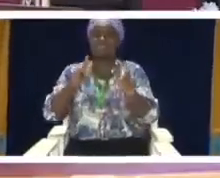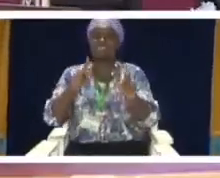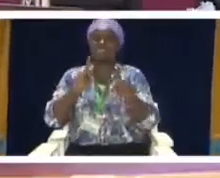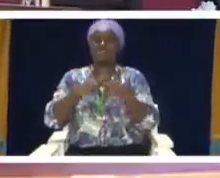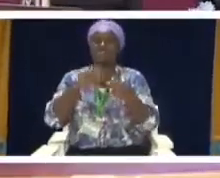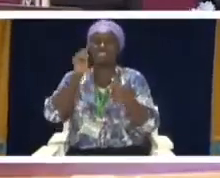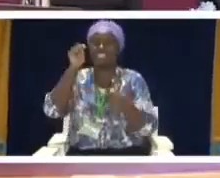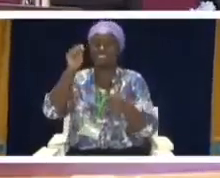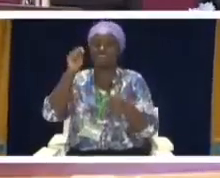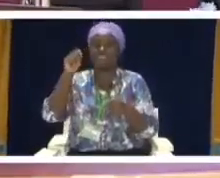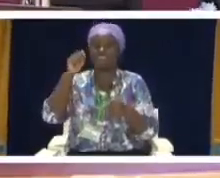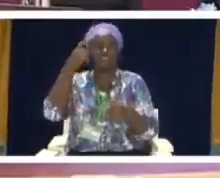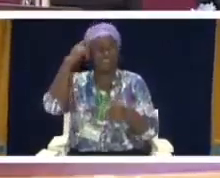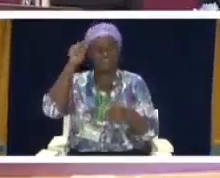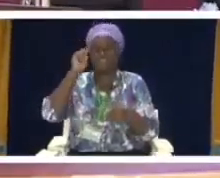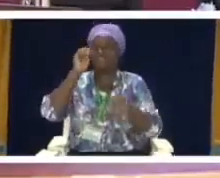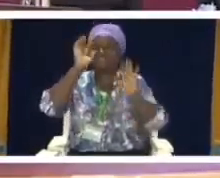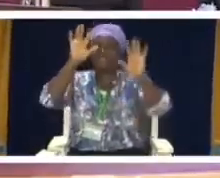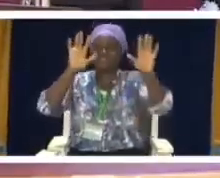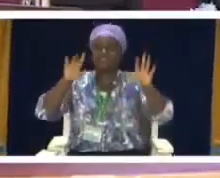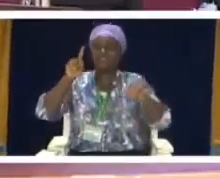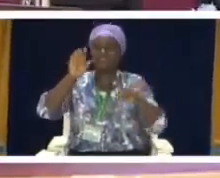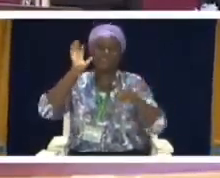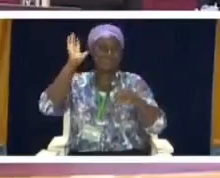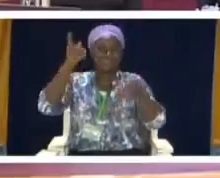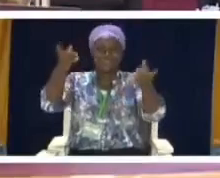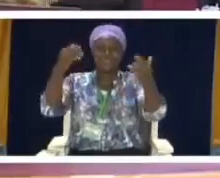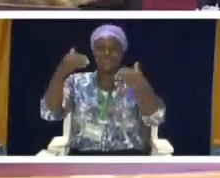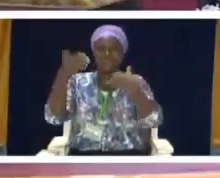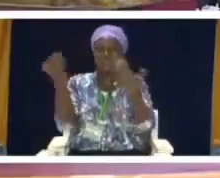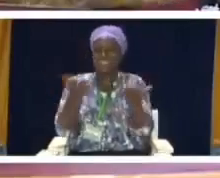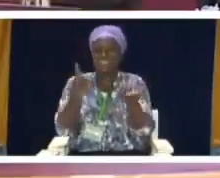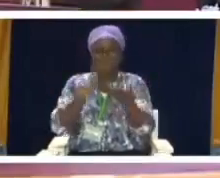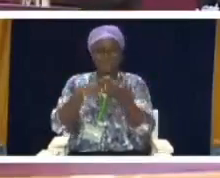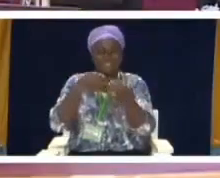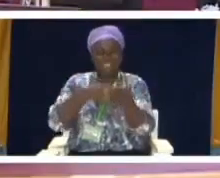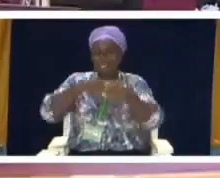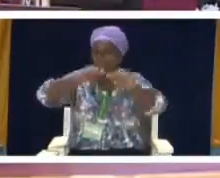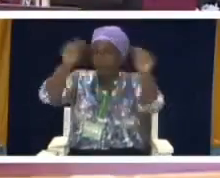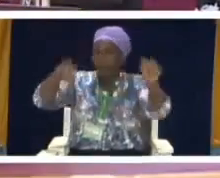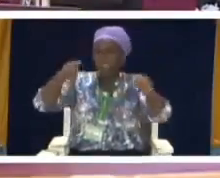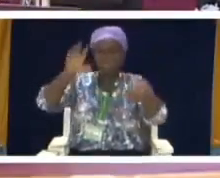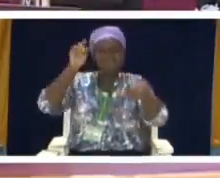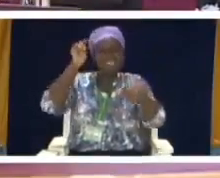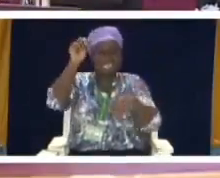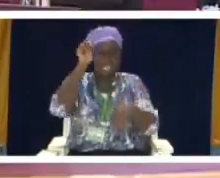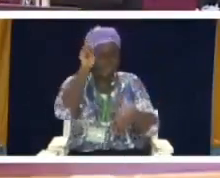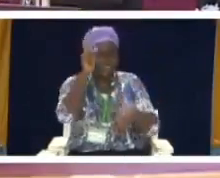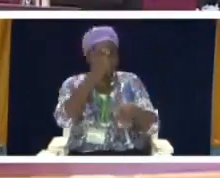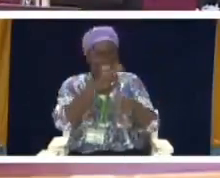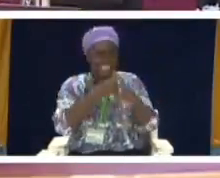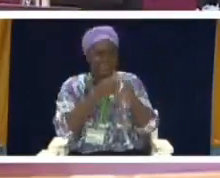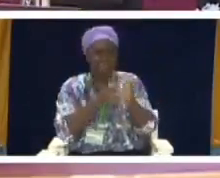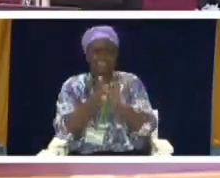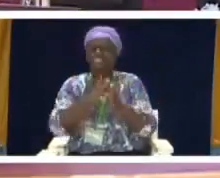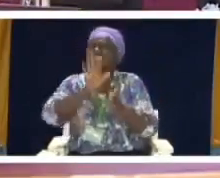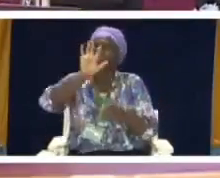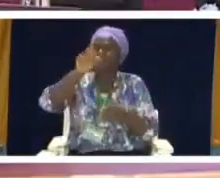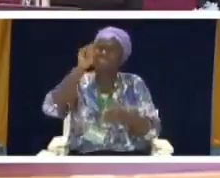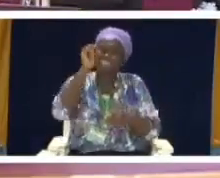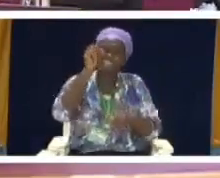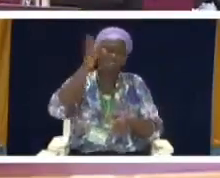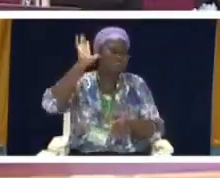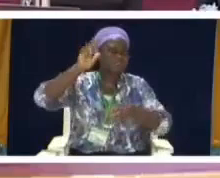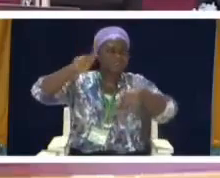a miracle. You will come here to this altar and you will testify. Your testimony will